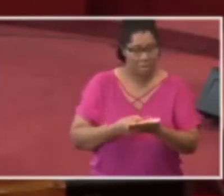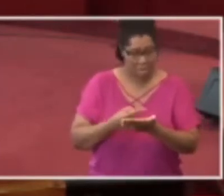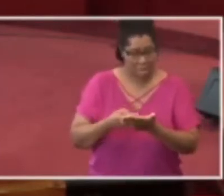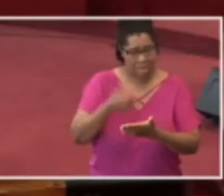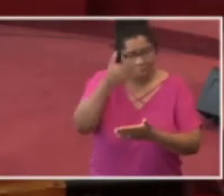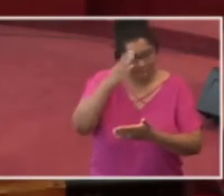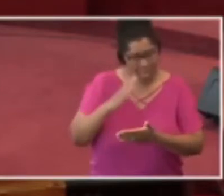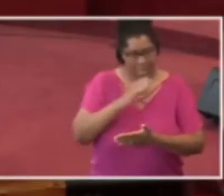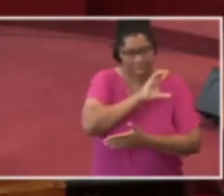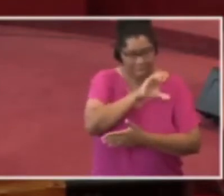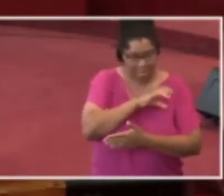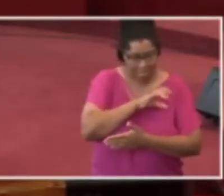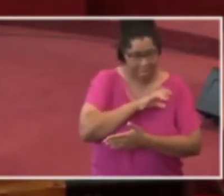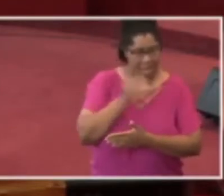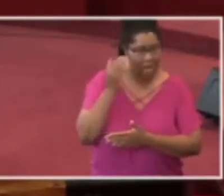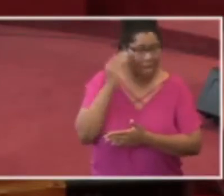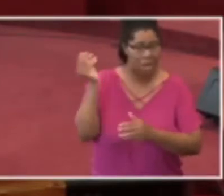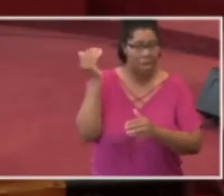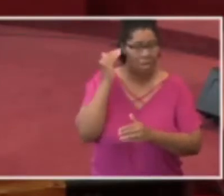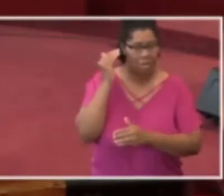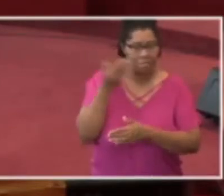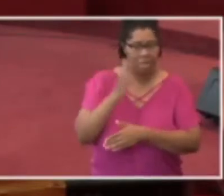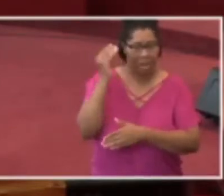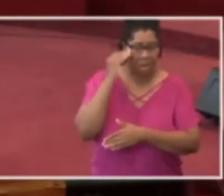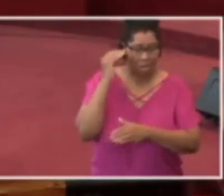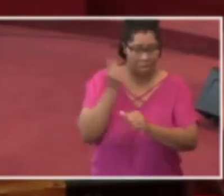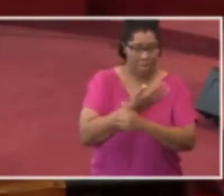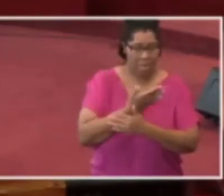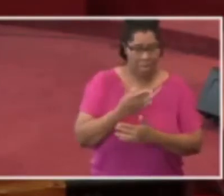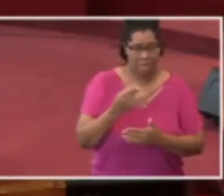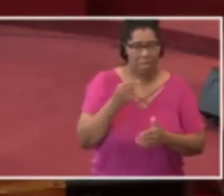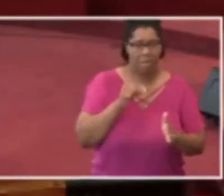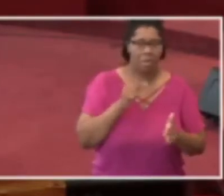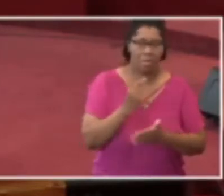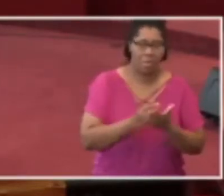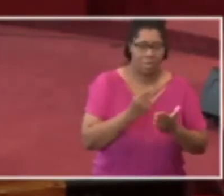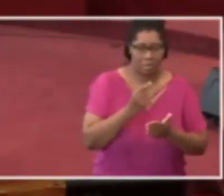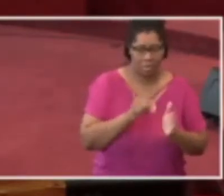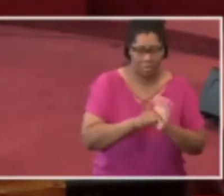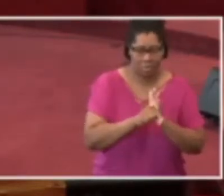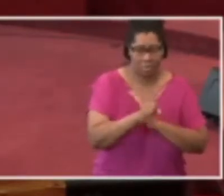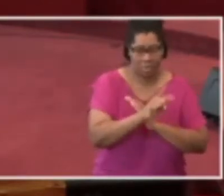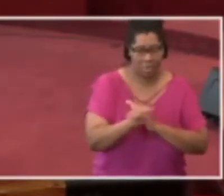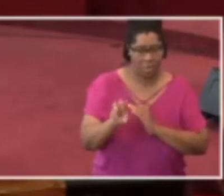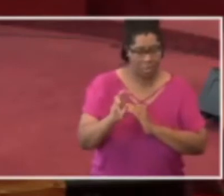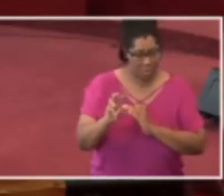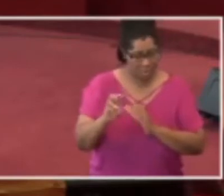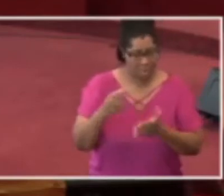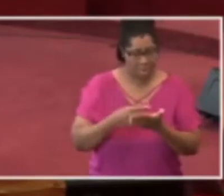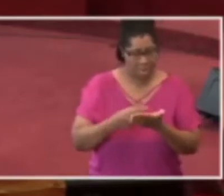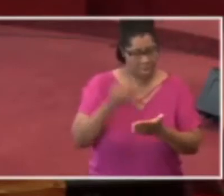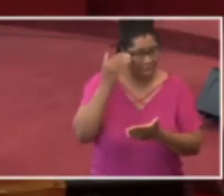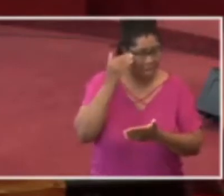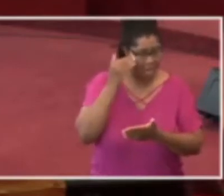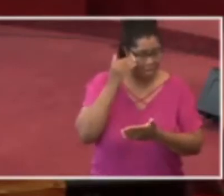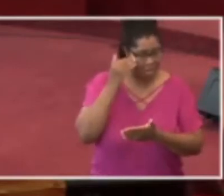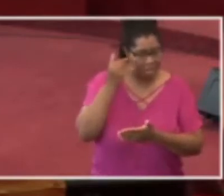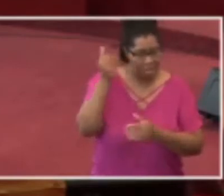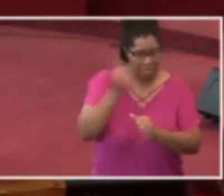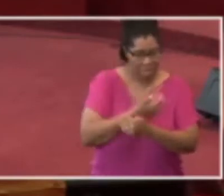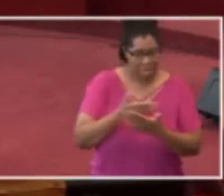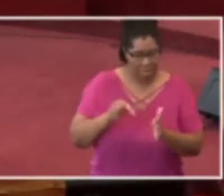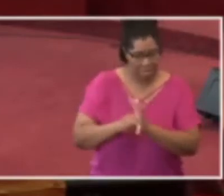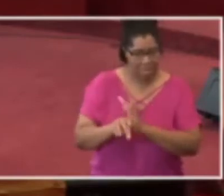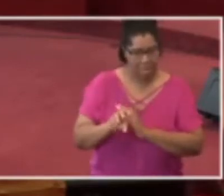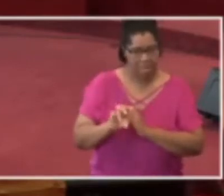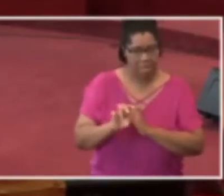is God's omniscience. 7 through 12, God's omnipresence, and 12 to 24, God's omnipotence. But our focus this